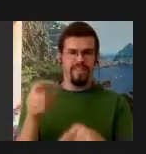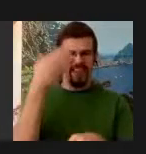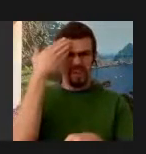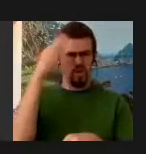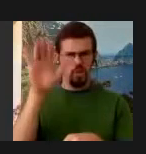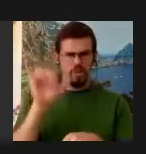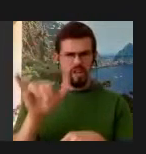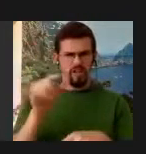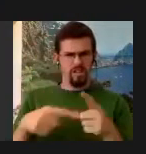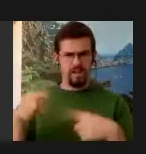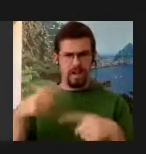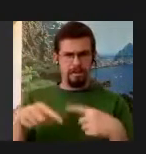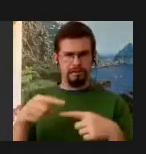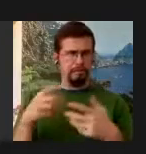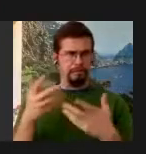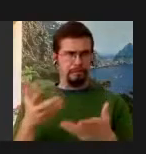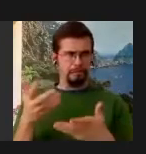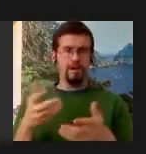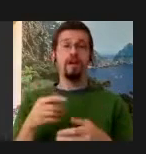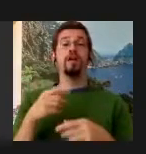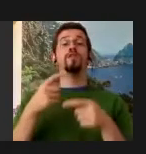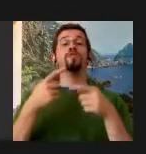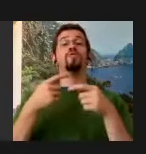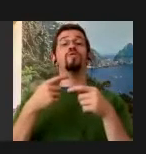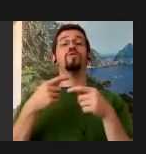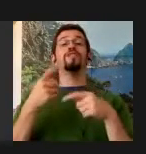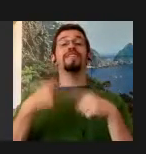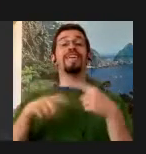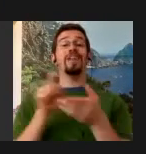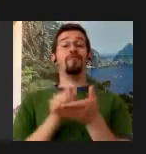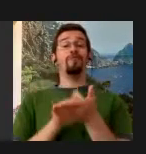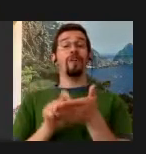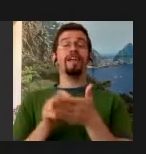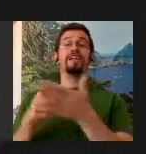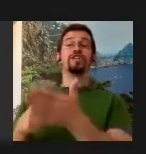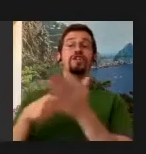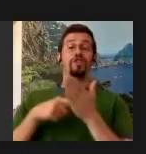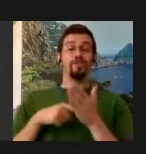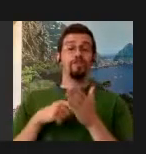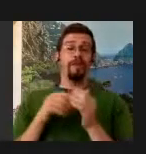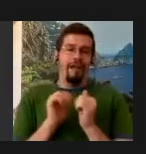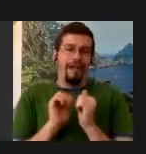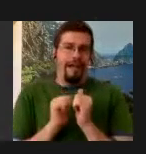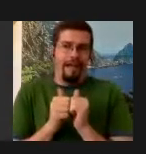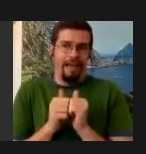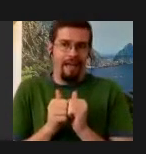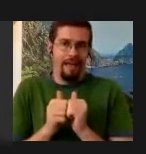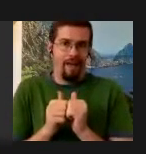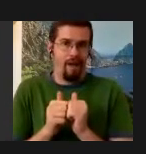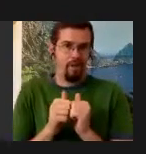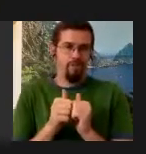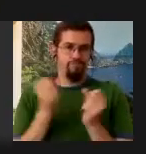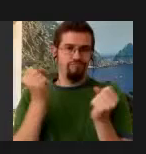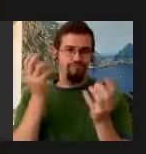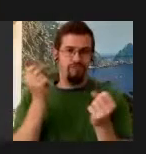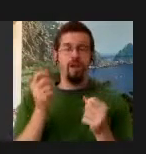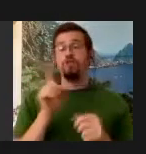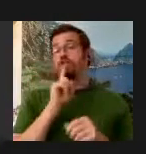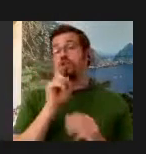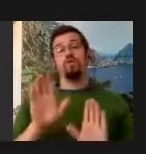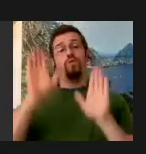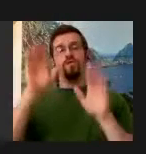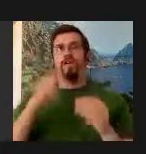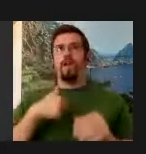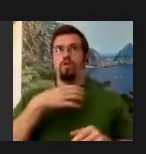sign for that. And so they use sign writing to tell me how it is made. You know, it's very wonderful. I wish that the